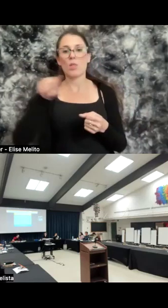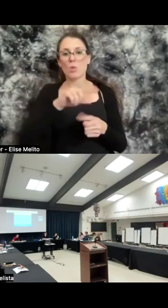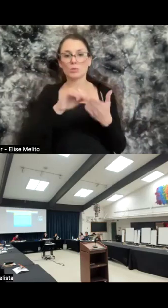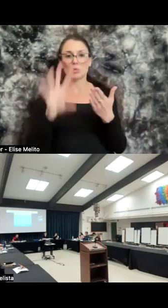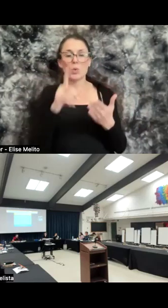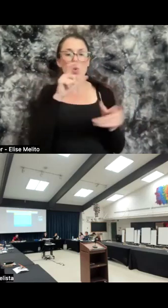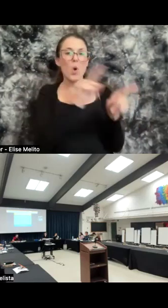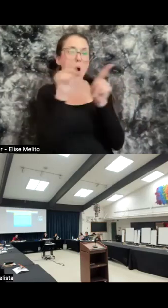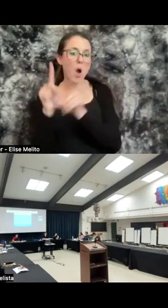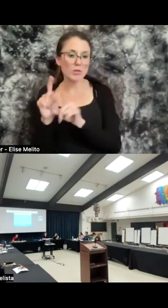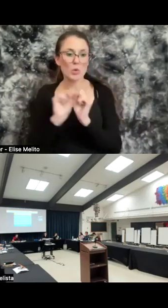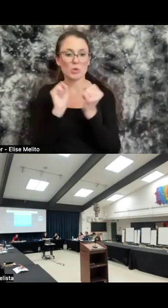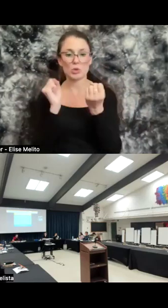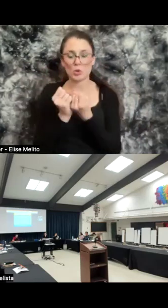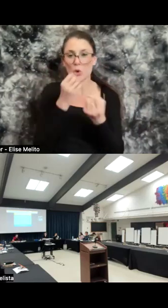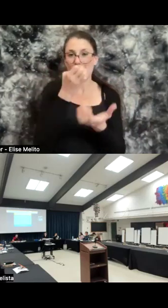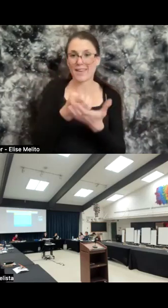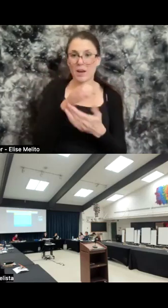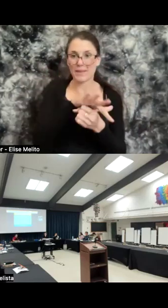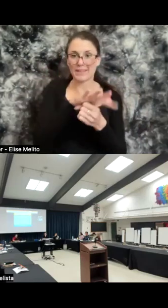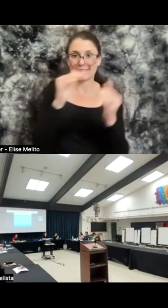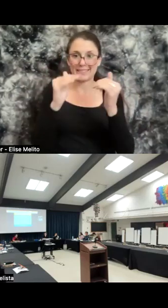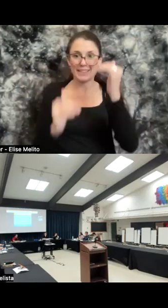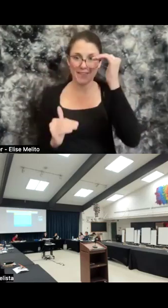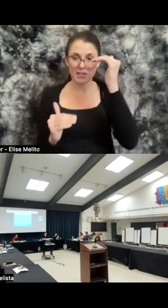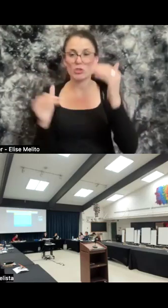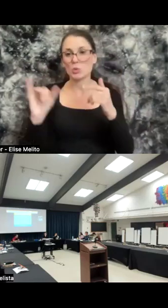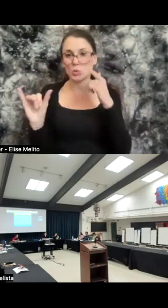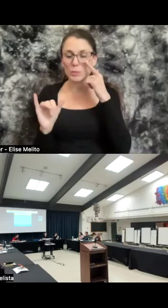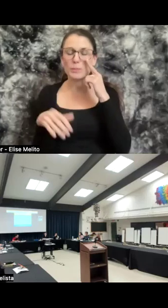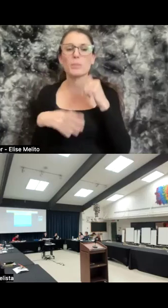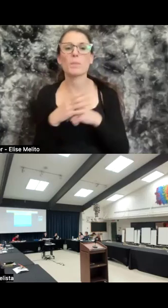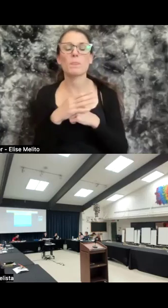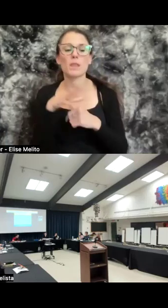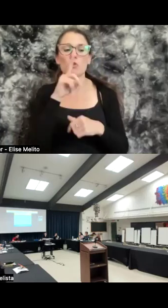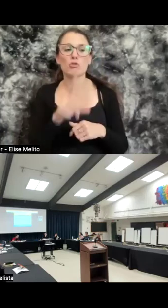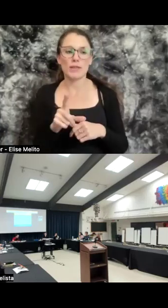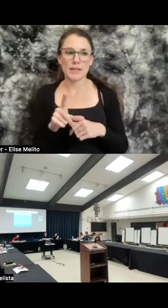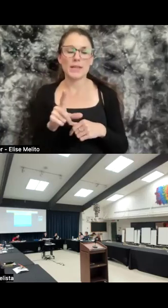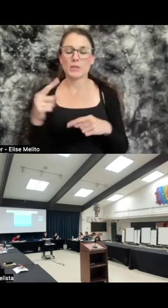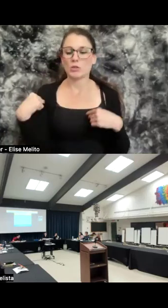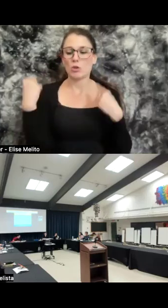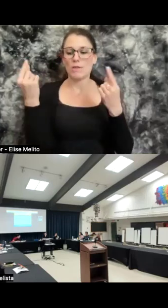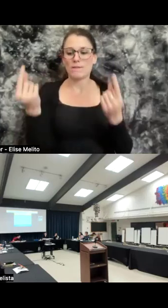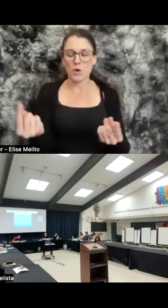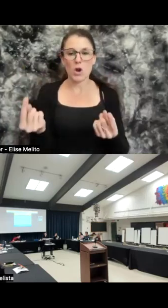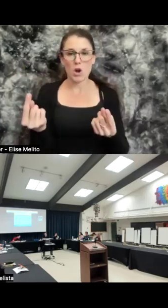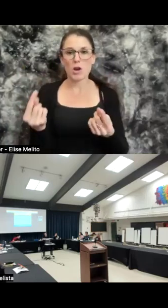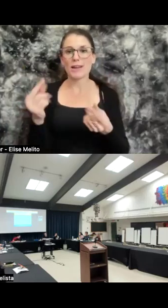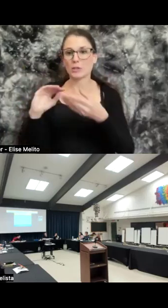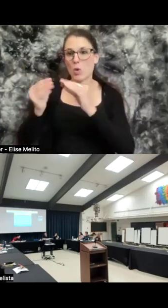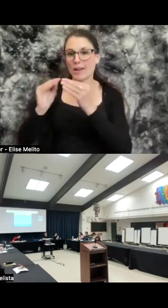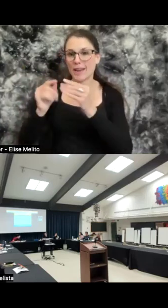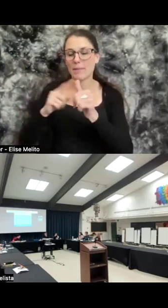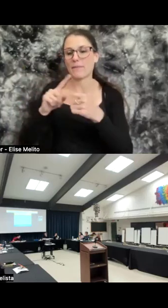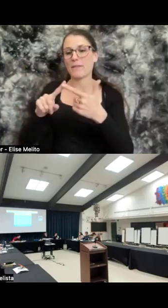considered socioeconomically disadvantaged. And again, this is based on the review thus far of quantitative academic